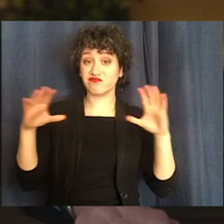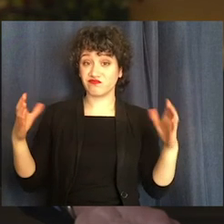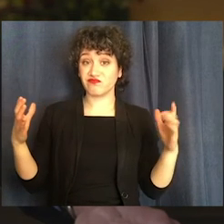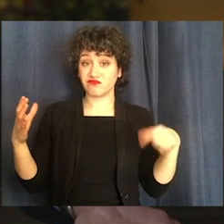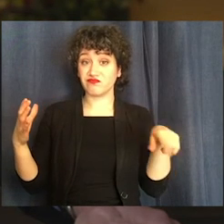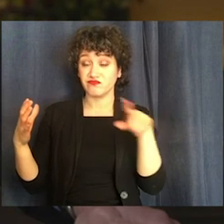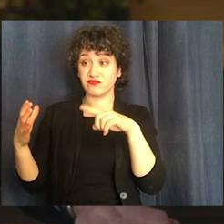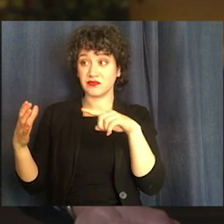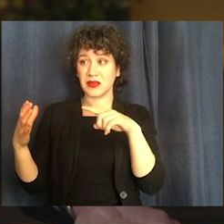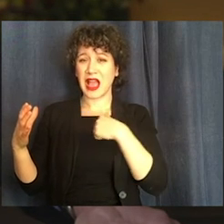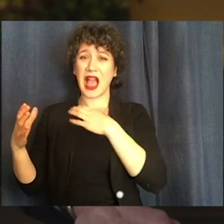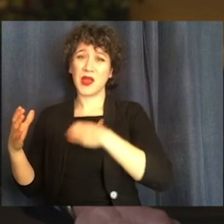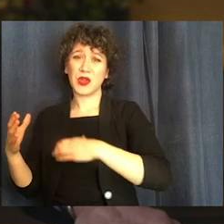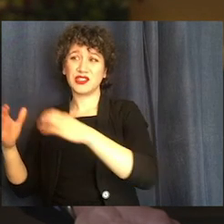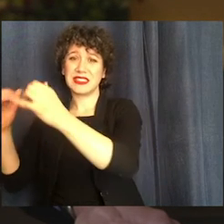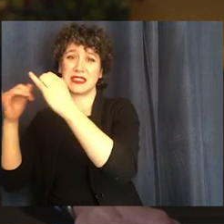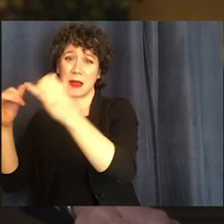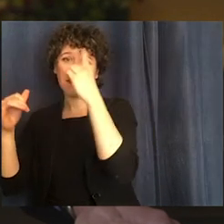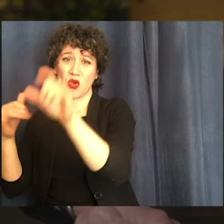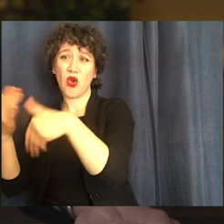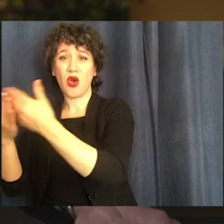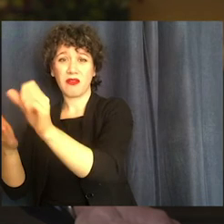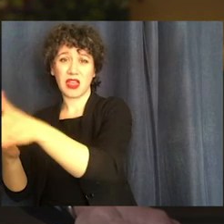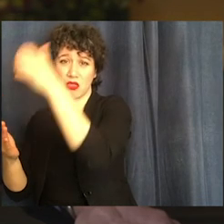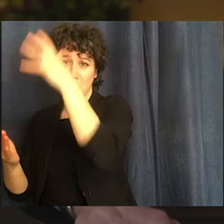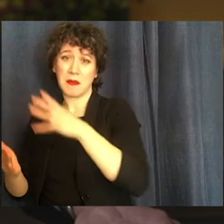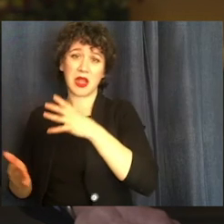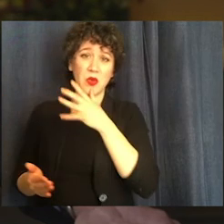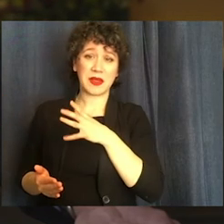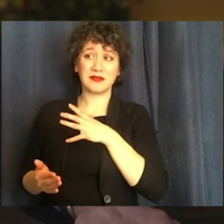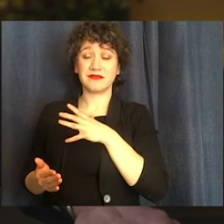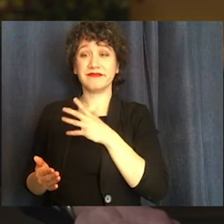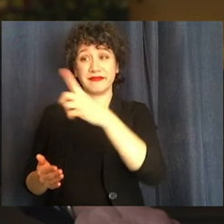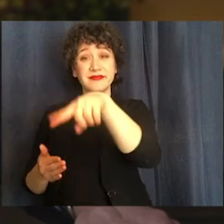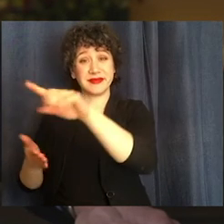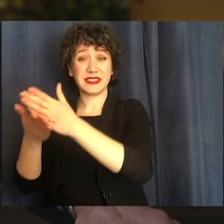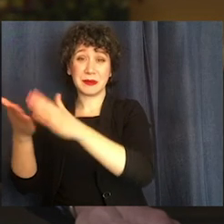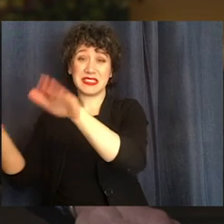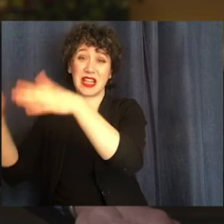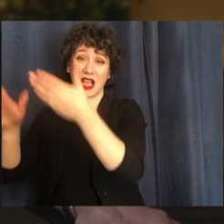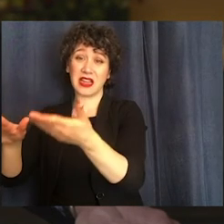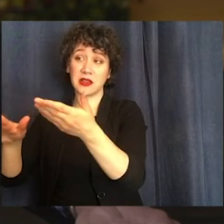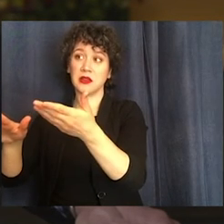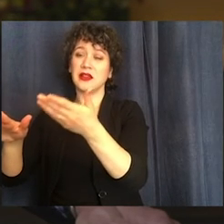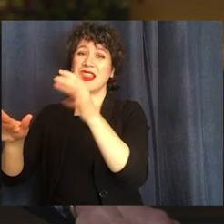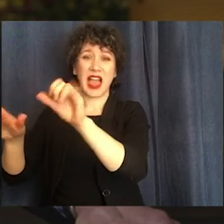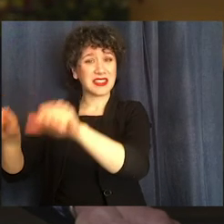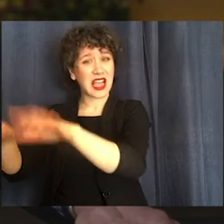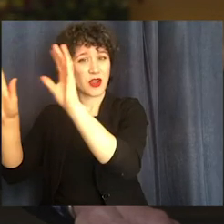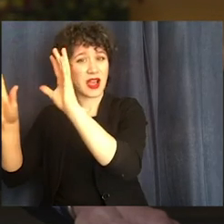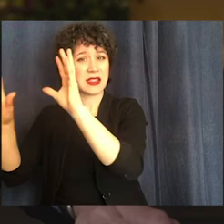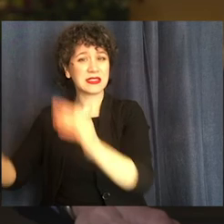day to live the most full, examined, and substantive life I can. You must do the